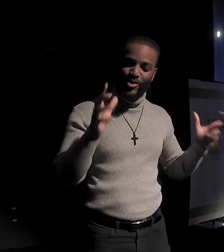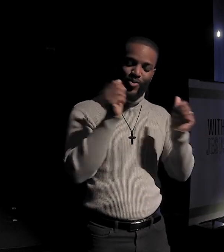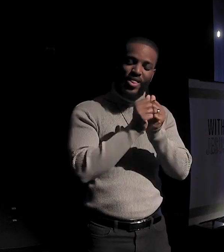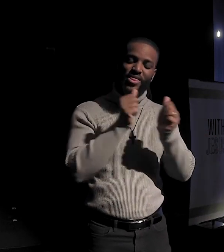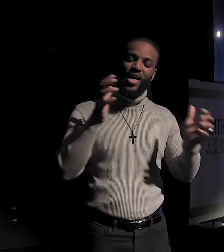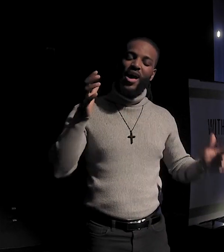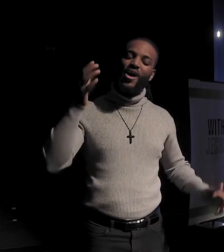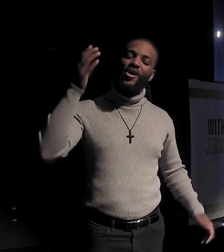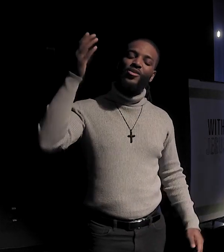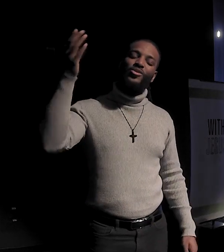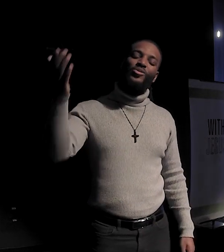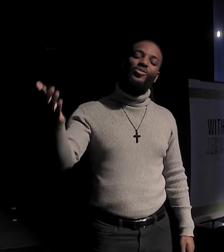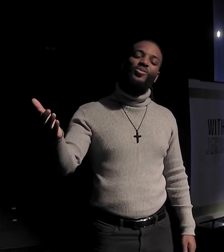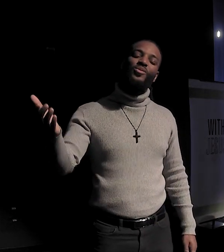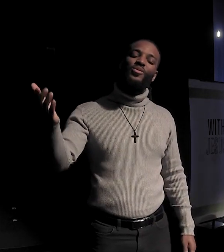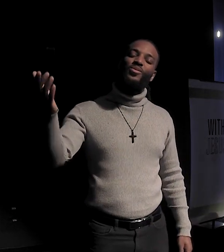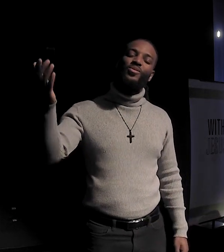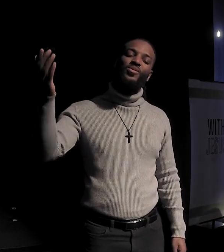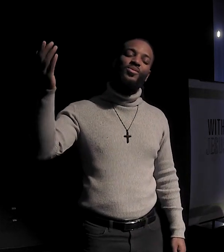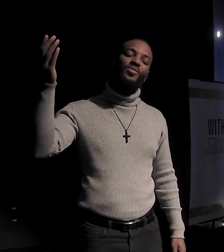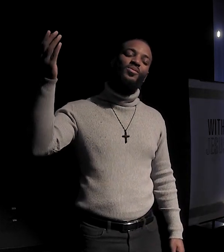I'm lost without you.